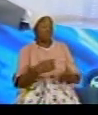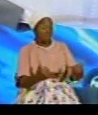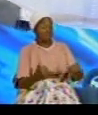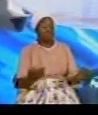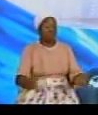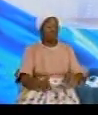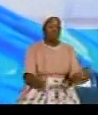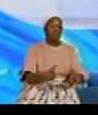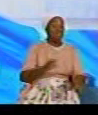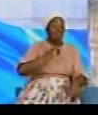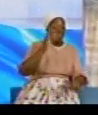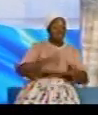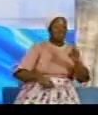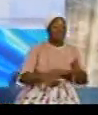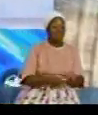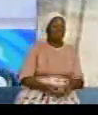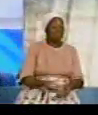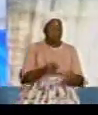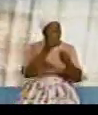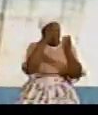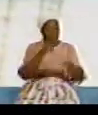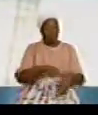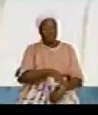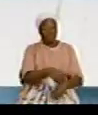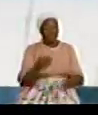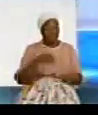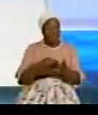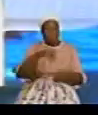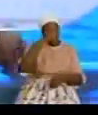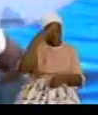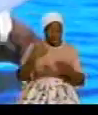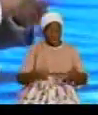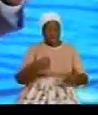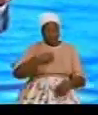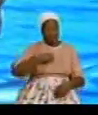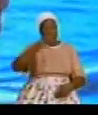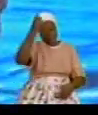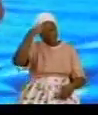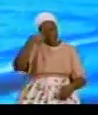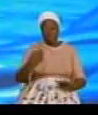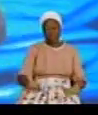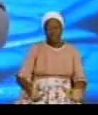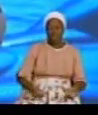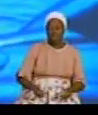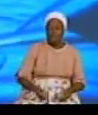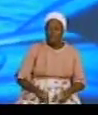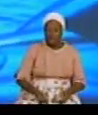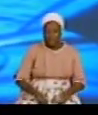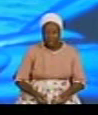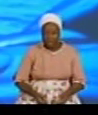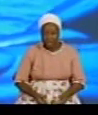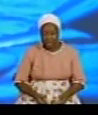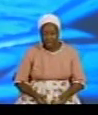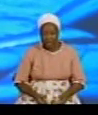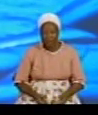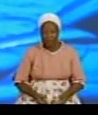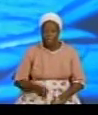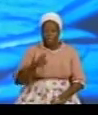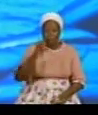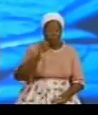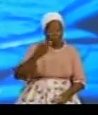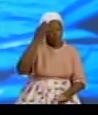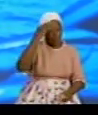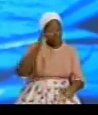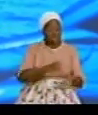time, that we're still to obey the word of God. Obey them that have the rule over